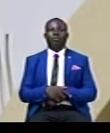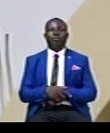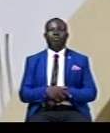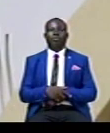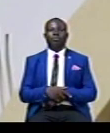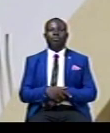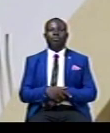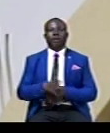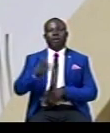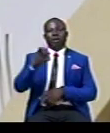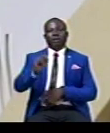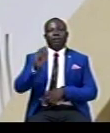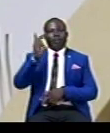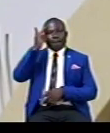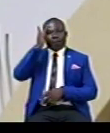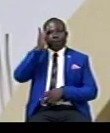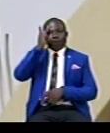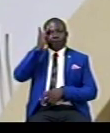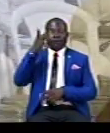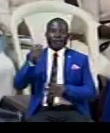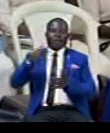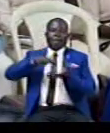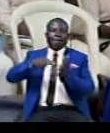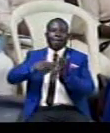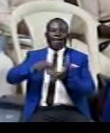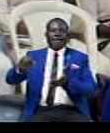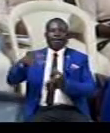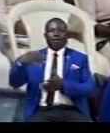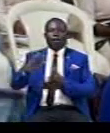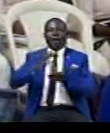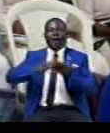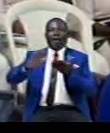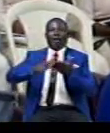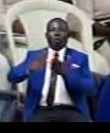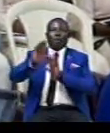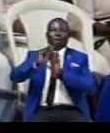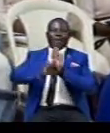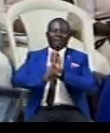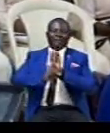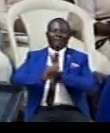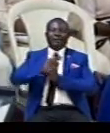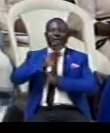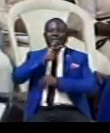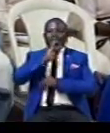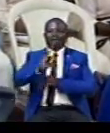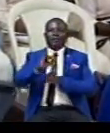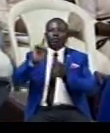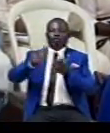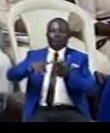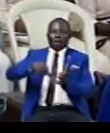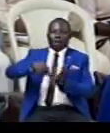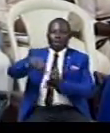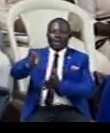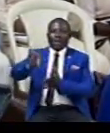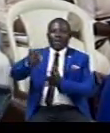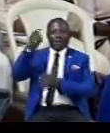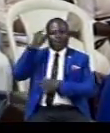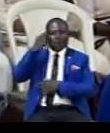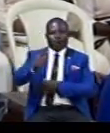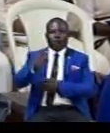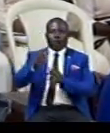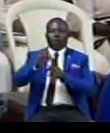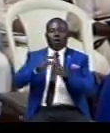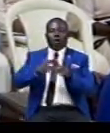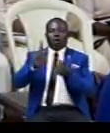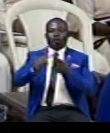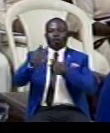The purpose, the meaning of atonement is to pay for or cover for the